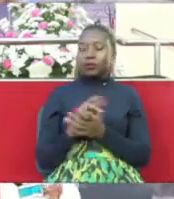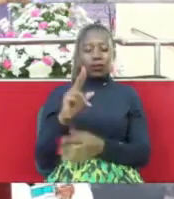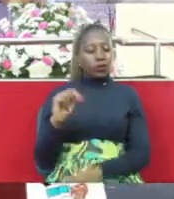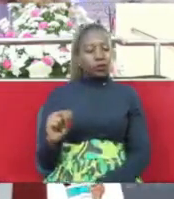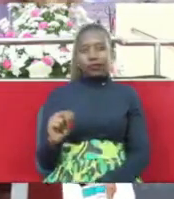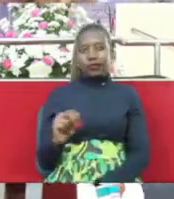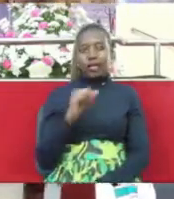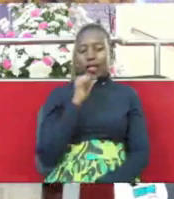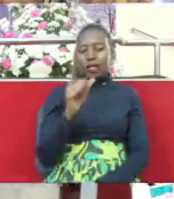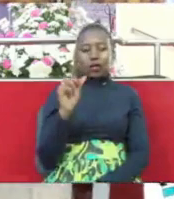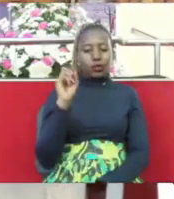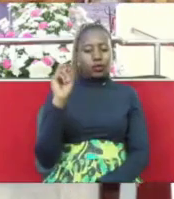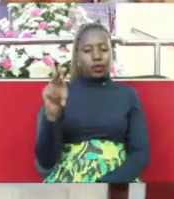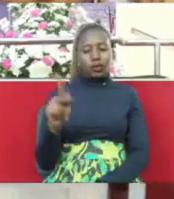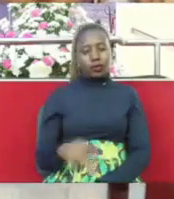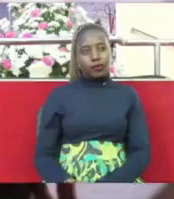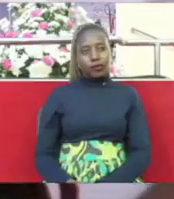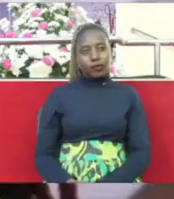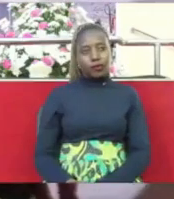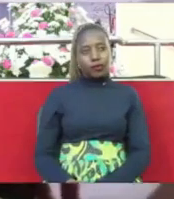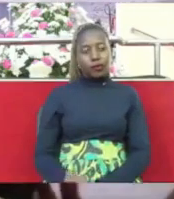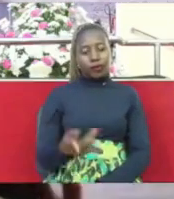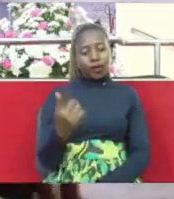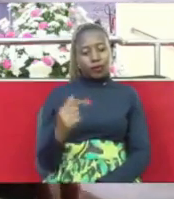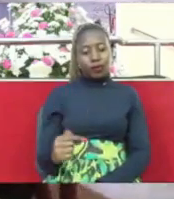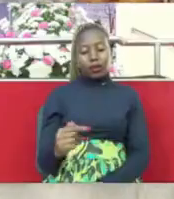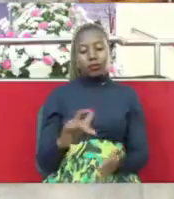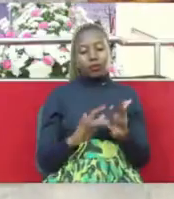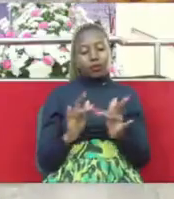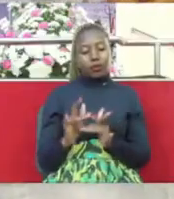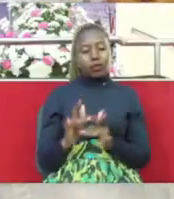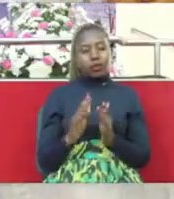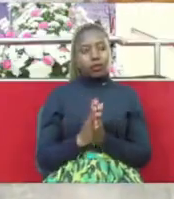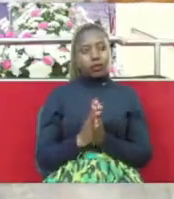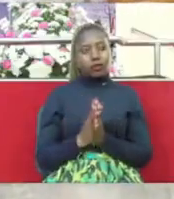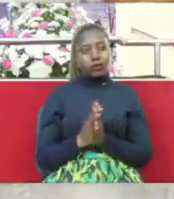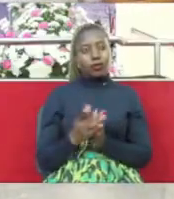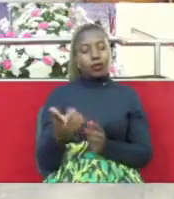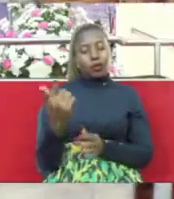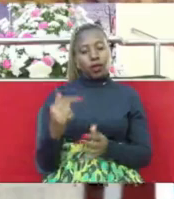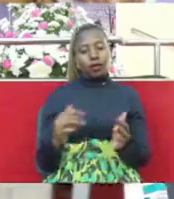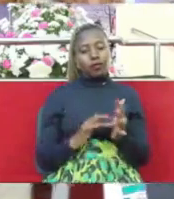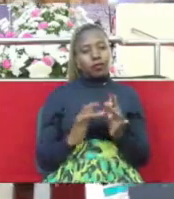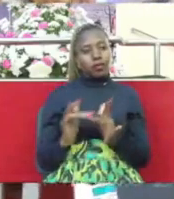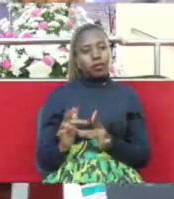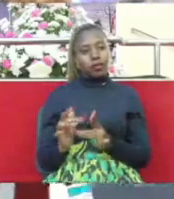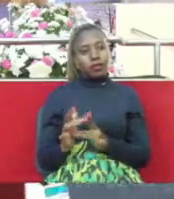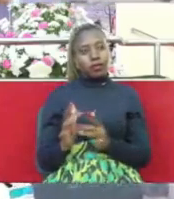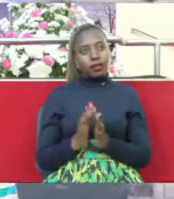not okay. Sio sawa. Come to Jesus. Njoo kwa Yesu. Come to Jesus. Njoo kwa Yesu.